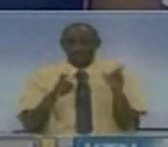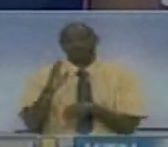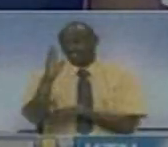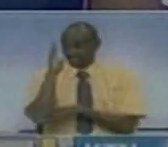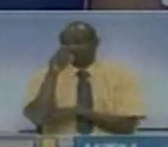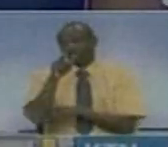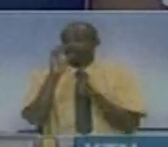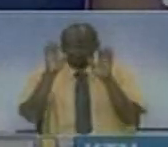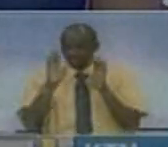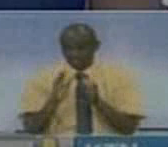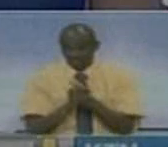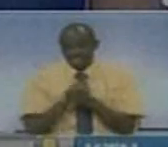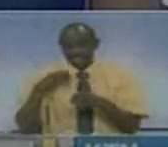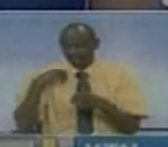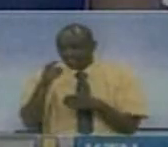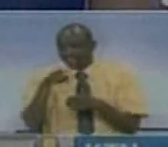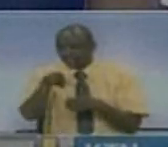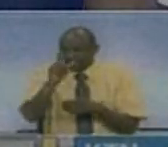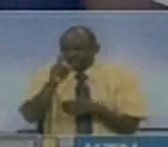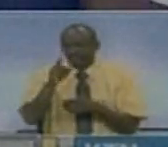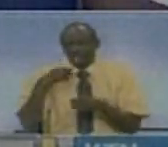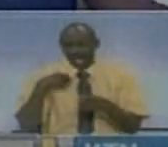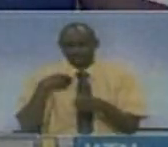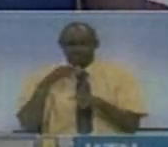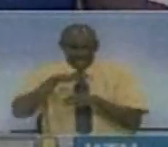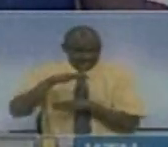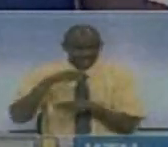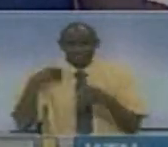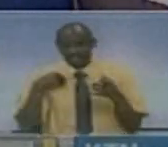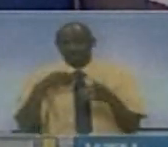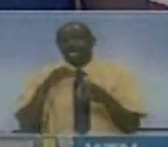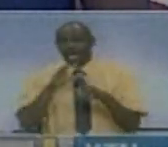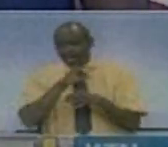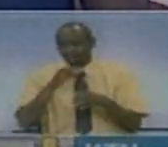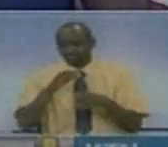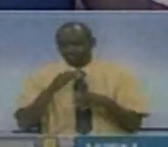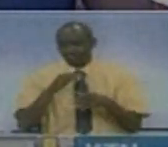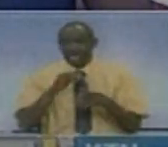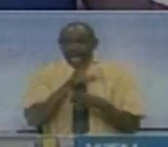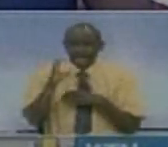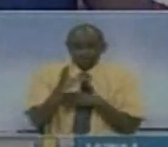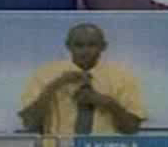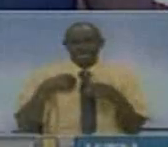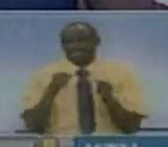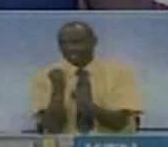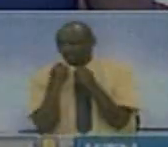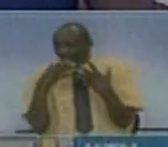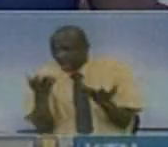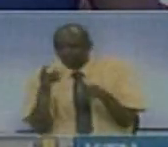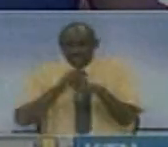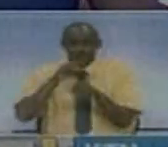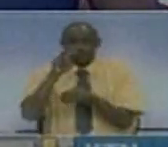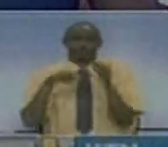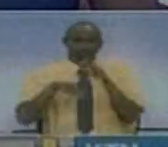right, and Victor Ogale reports on the efforts of some places to make their customers secure and the scaling up of security that could